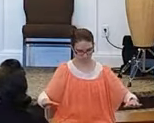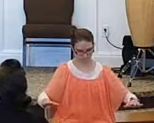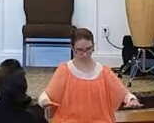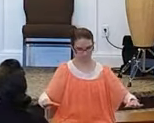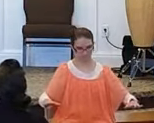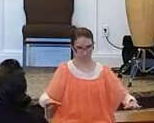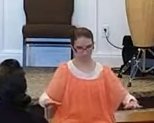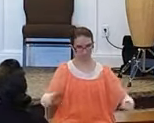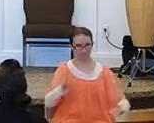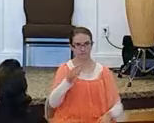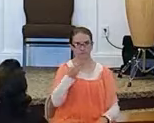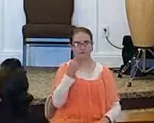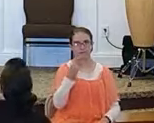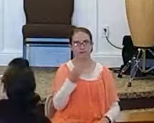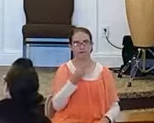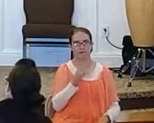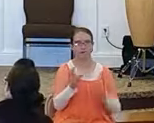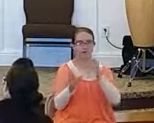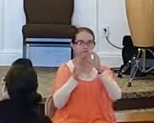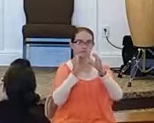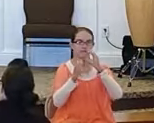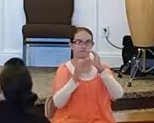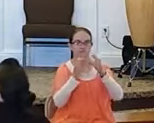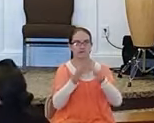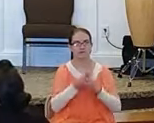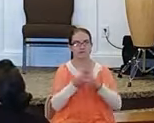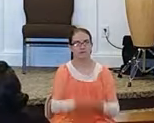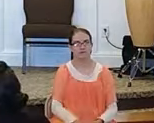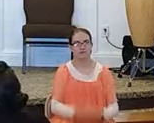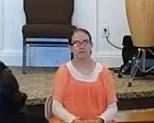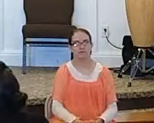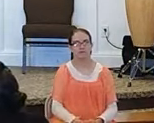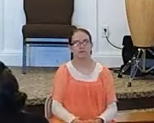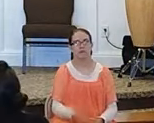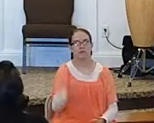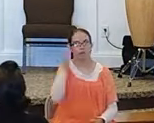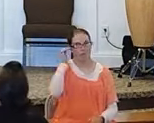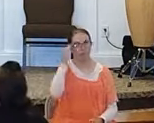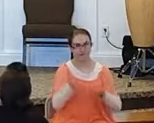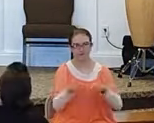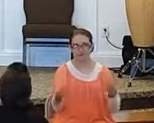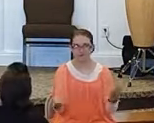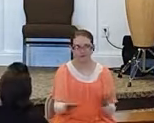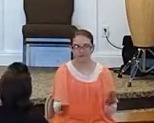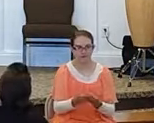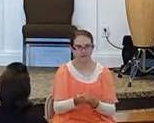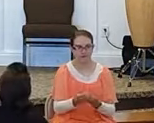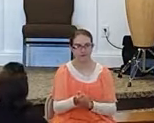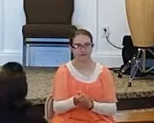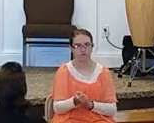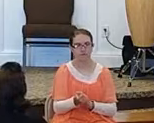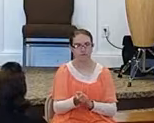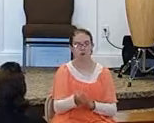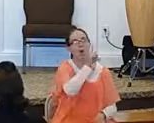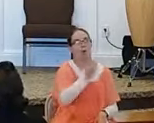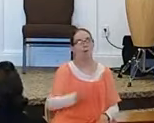said, started a conversation with him. Why are you still here? Well,